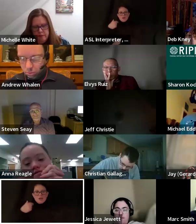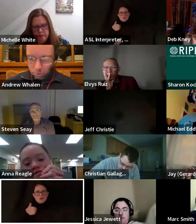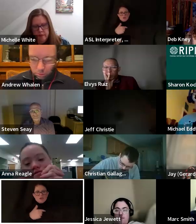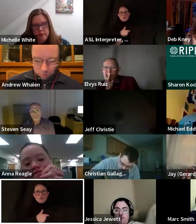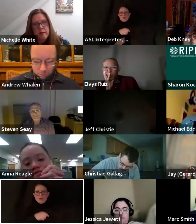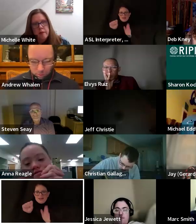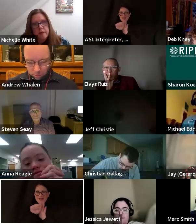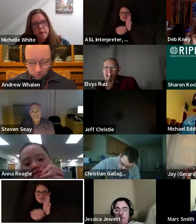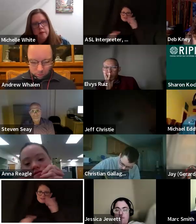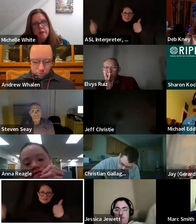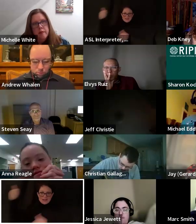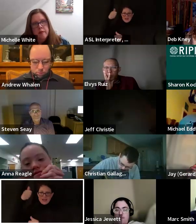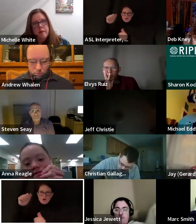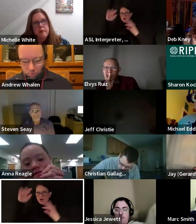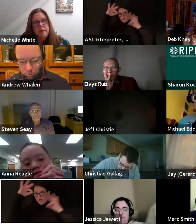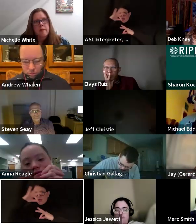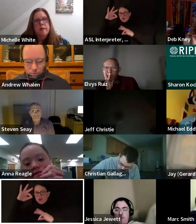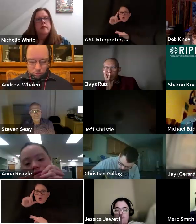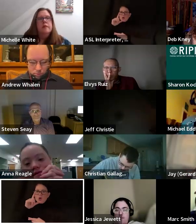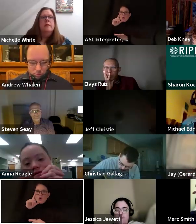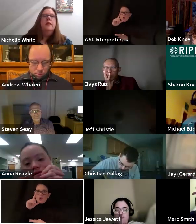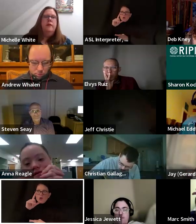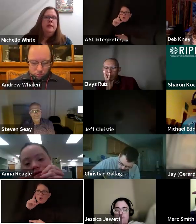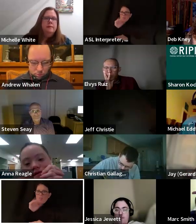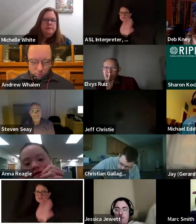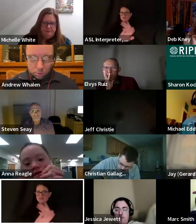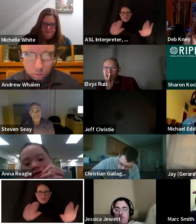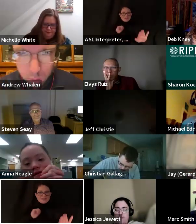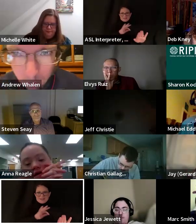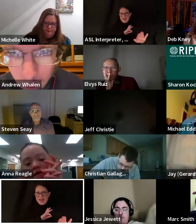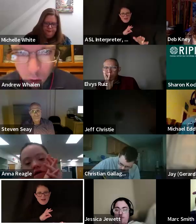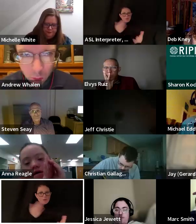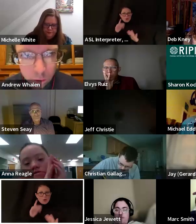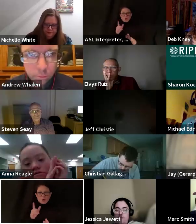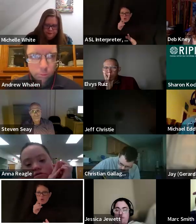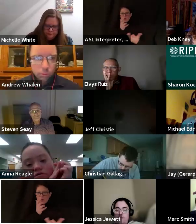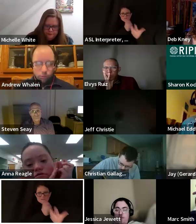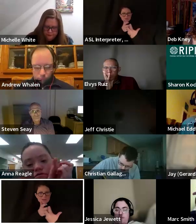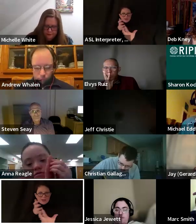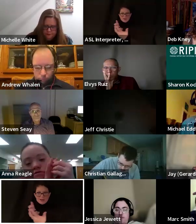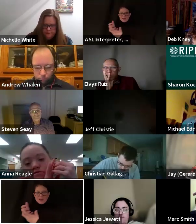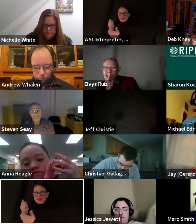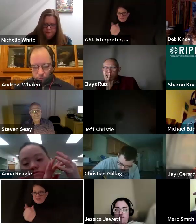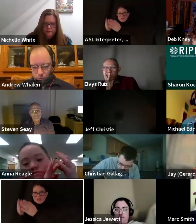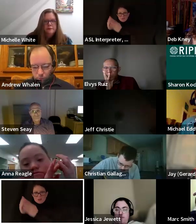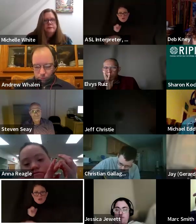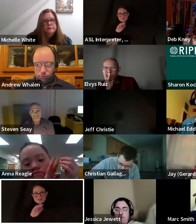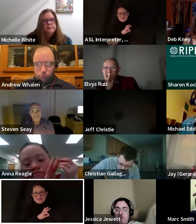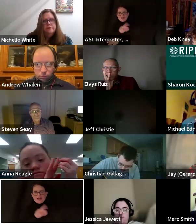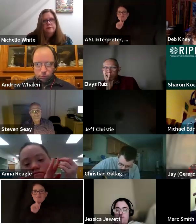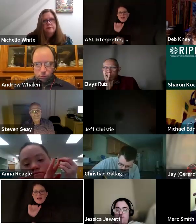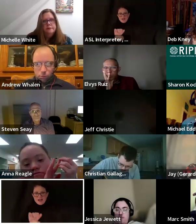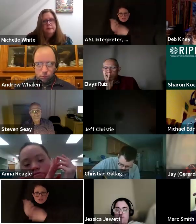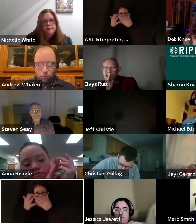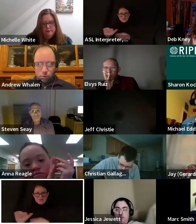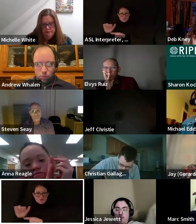at the state will have no idea who people's staff are. Yeah. So we'll never know if everybody's staff person actually went through